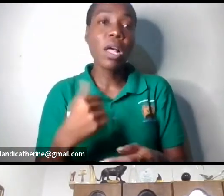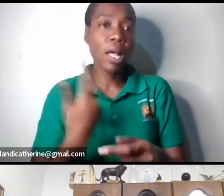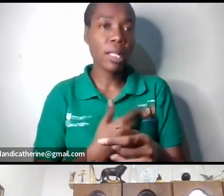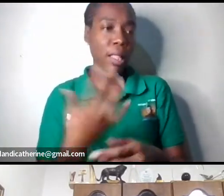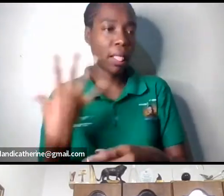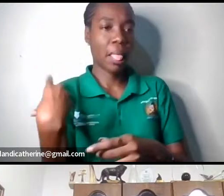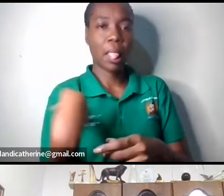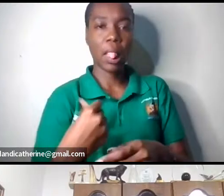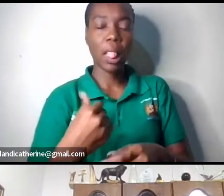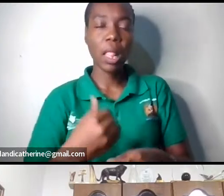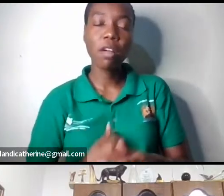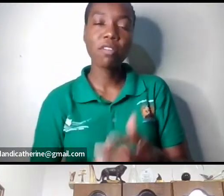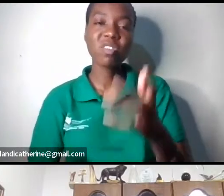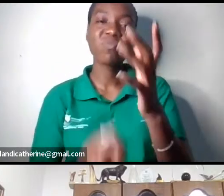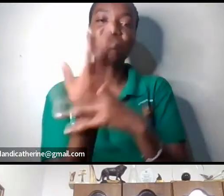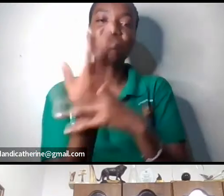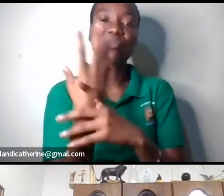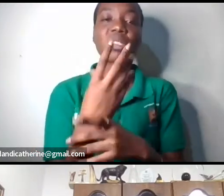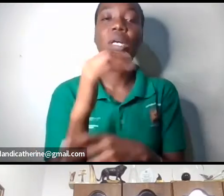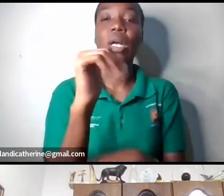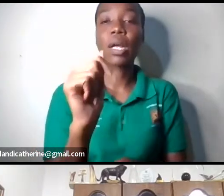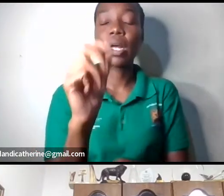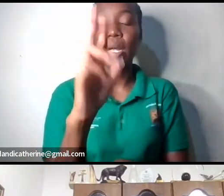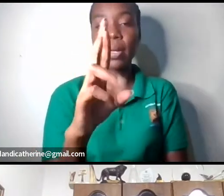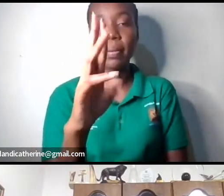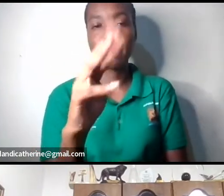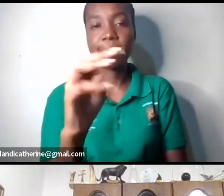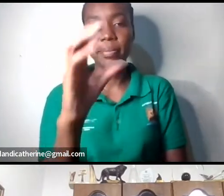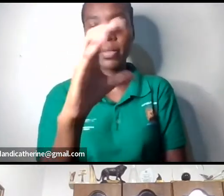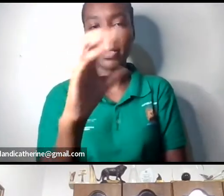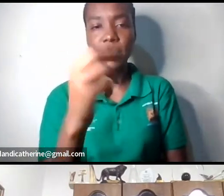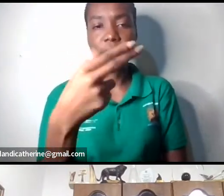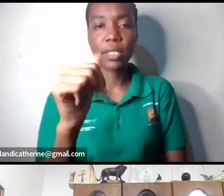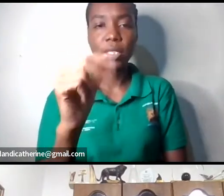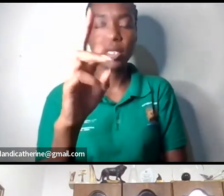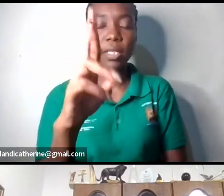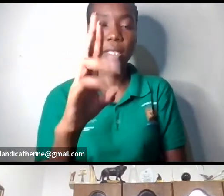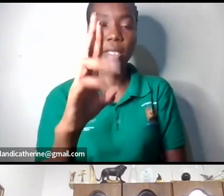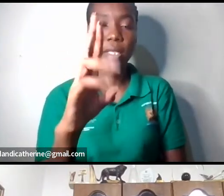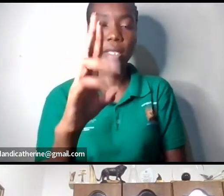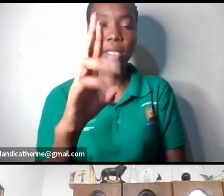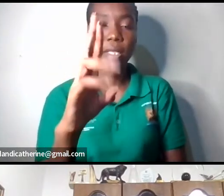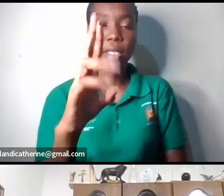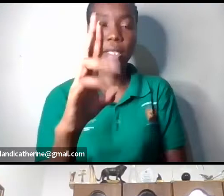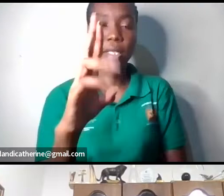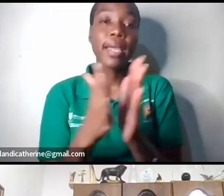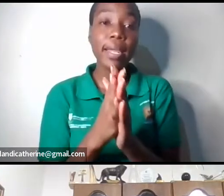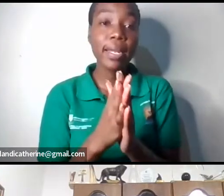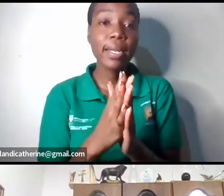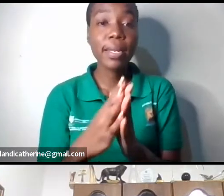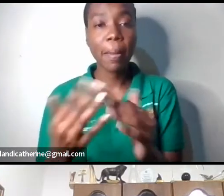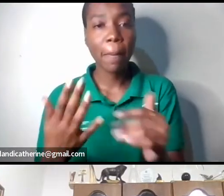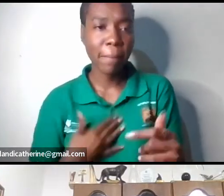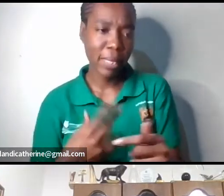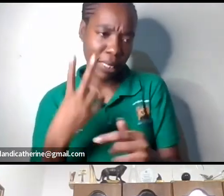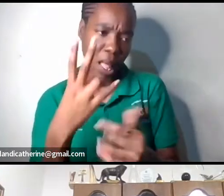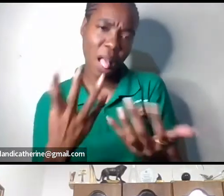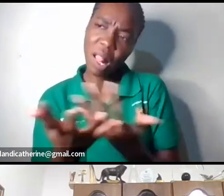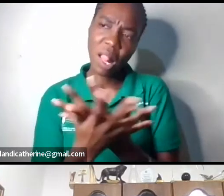in AmCham. If you remember, there was a summit at Windsor. And they started small. They started by